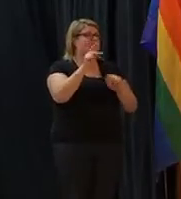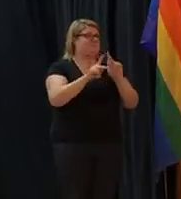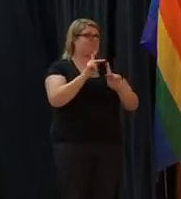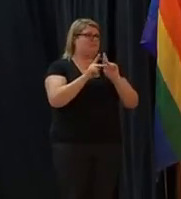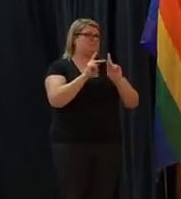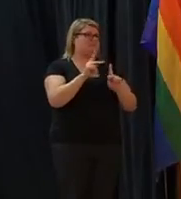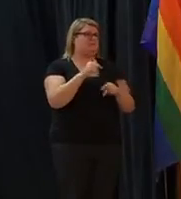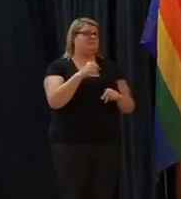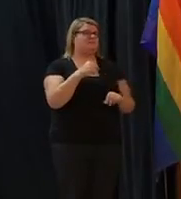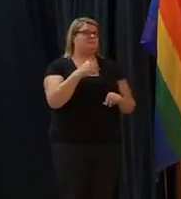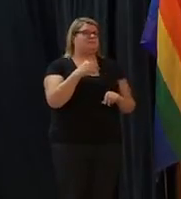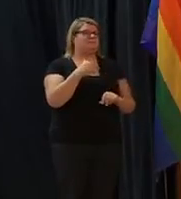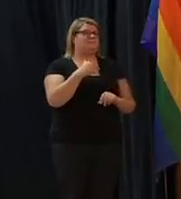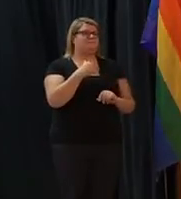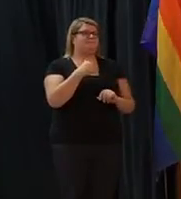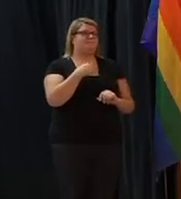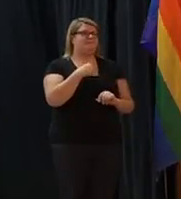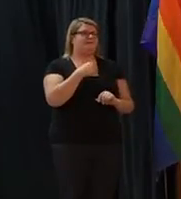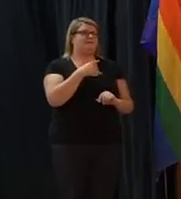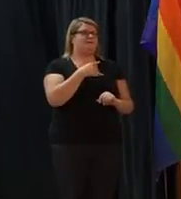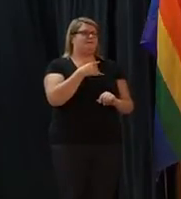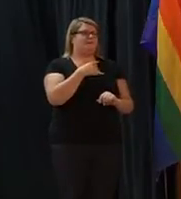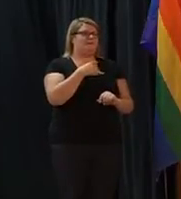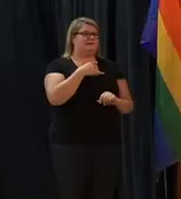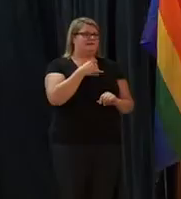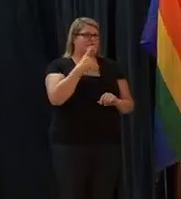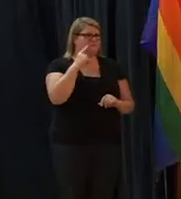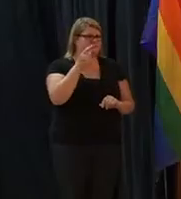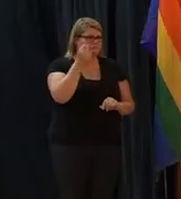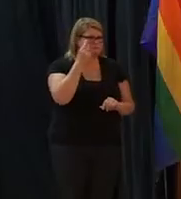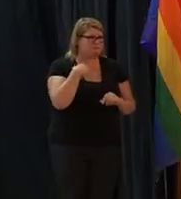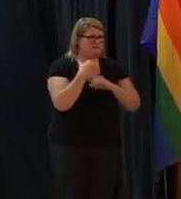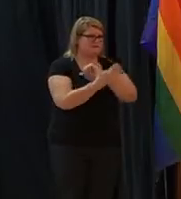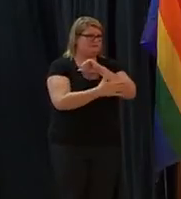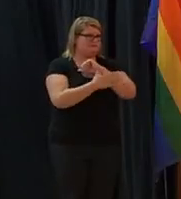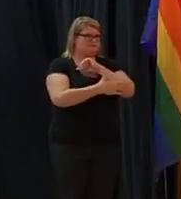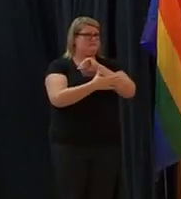like you to understand my country and